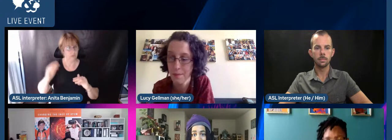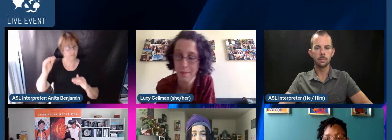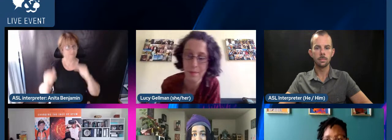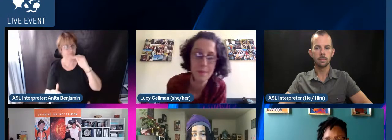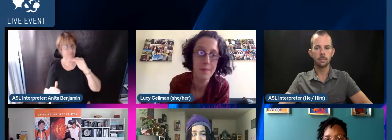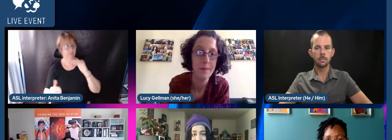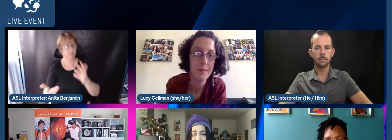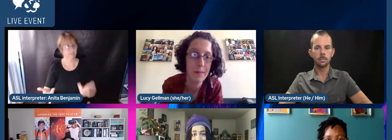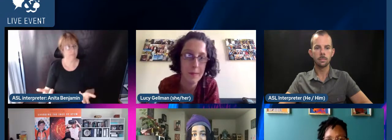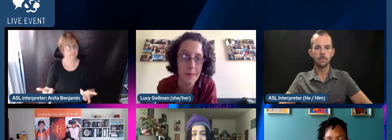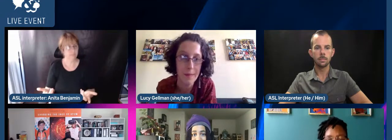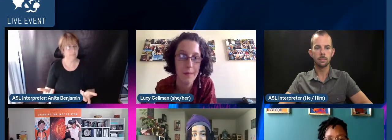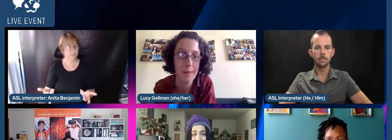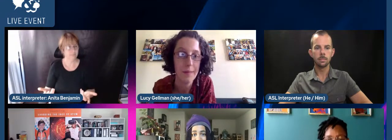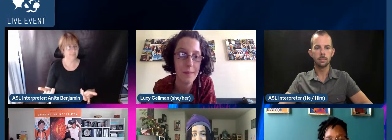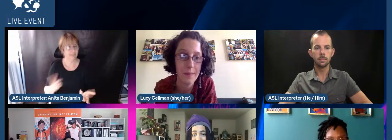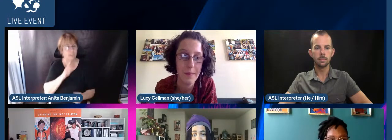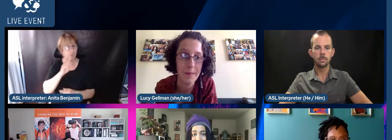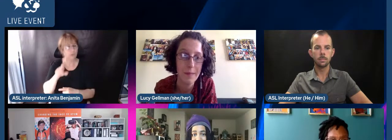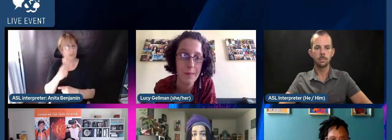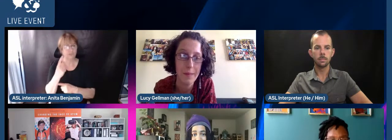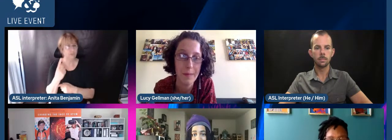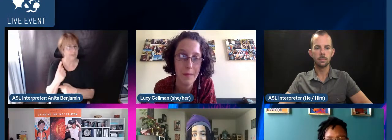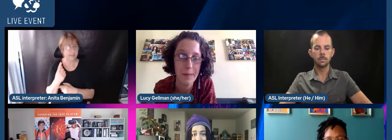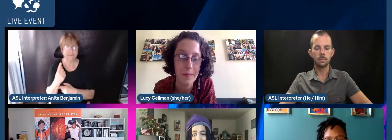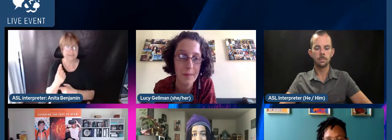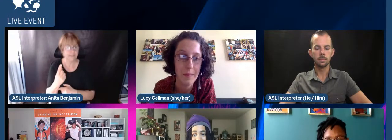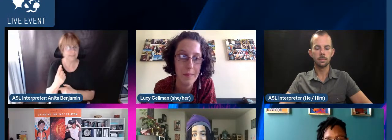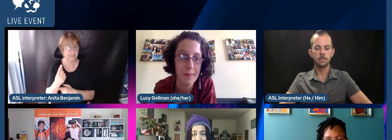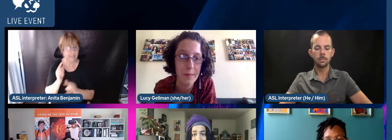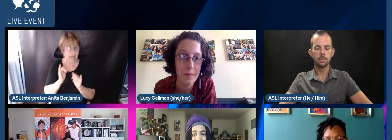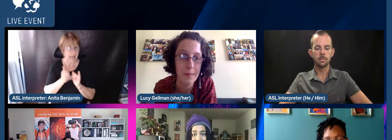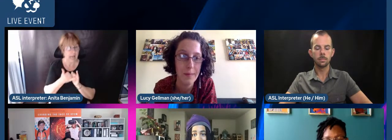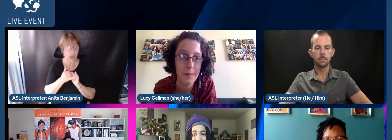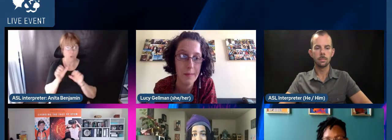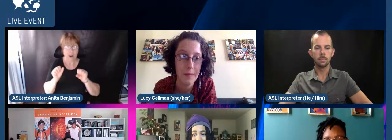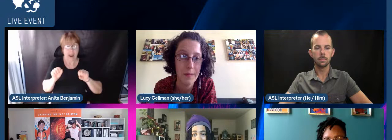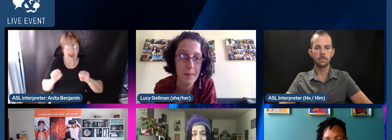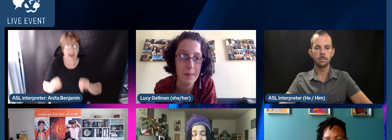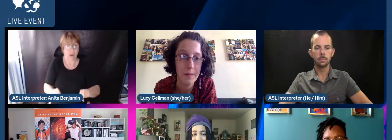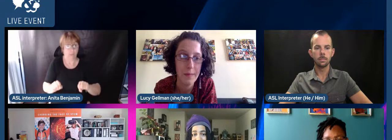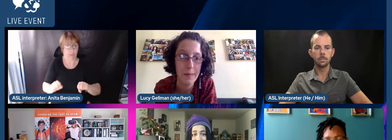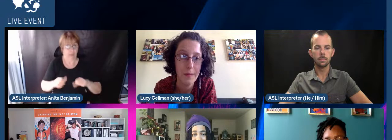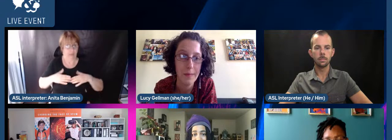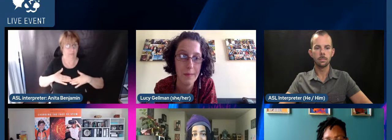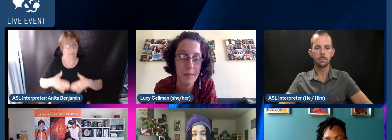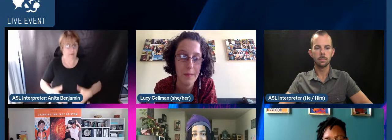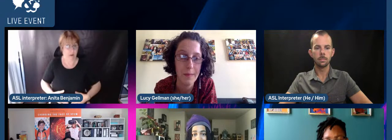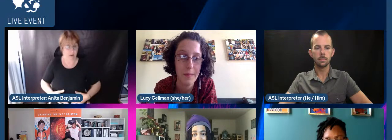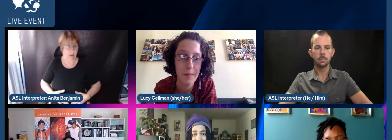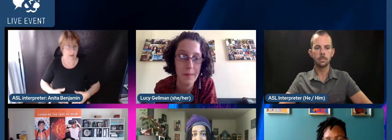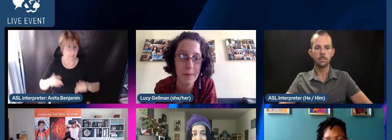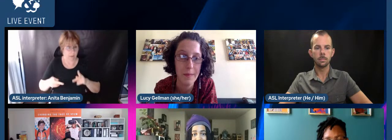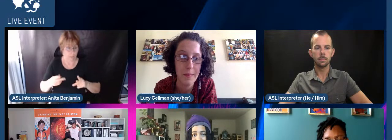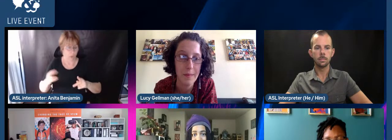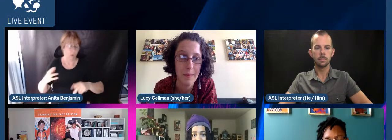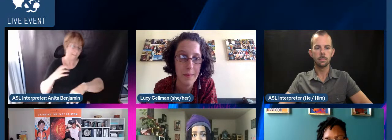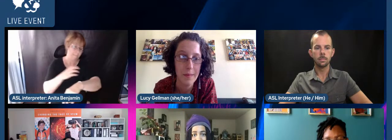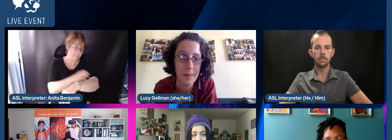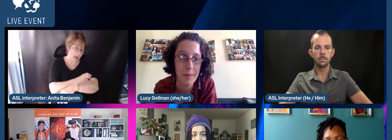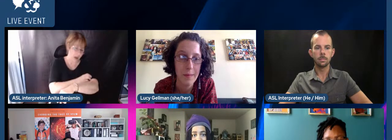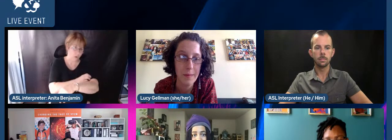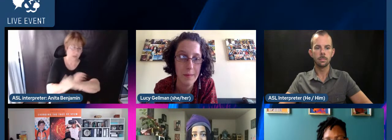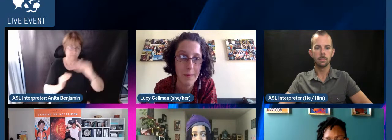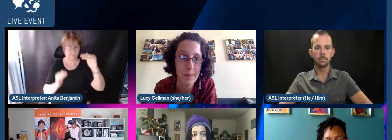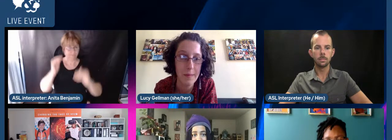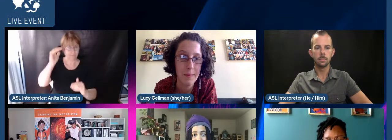so it's not just how able body or the power structure